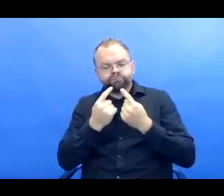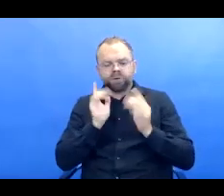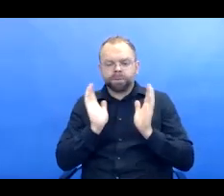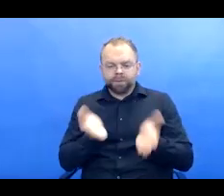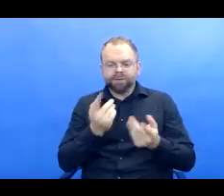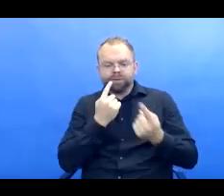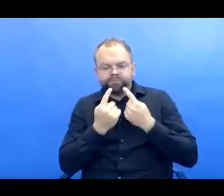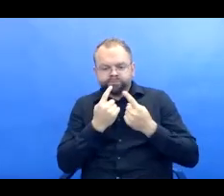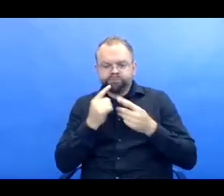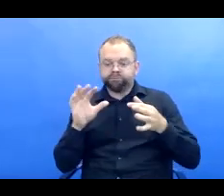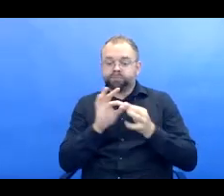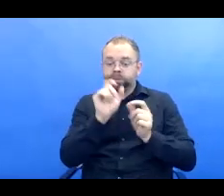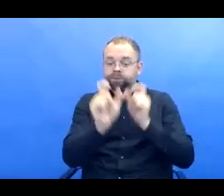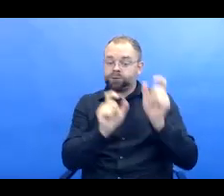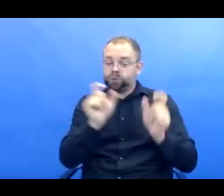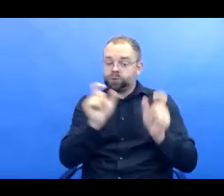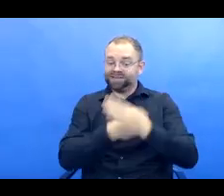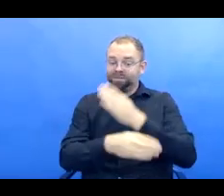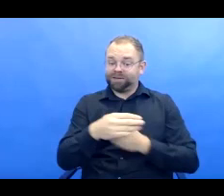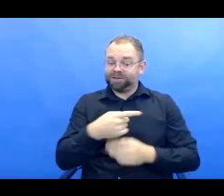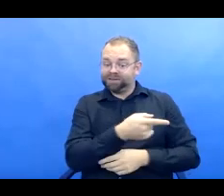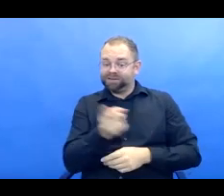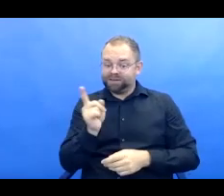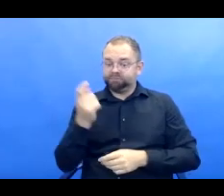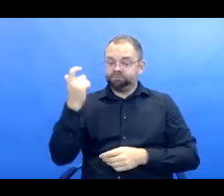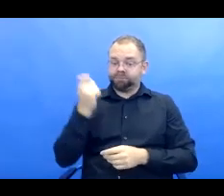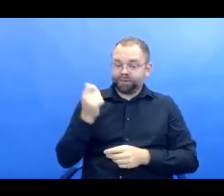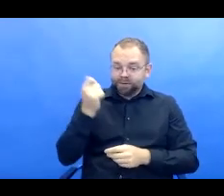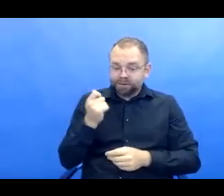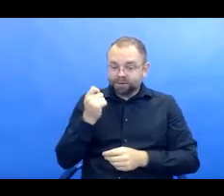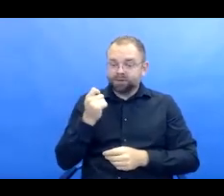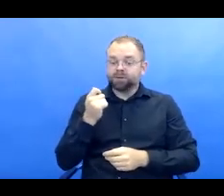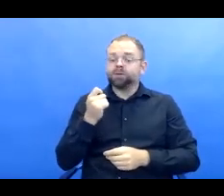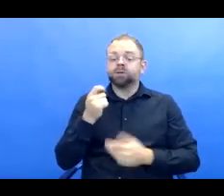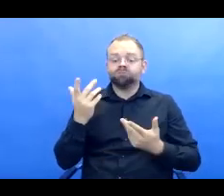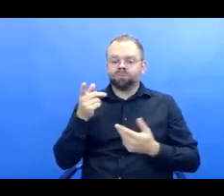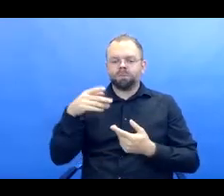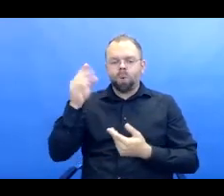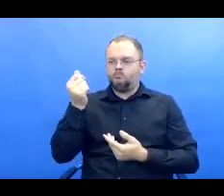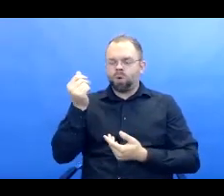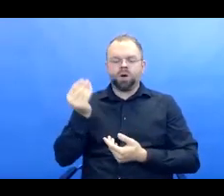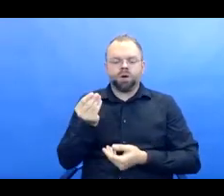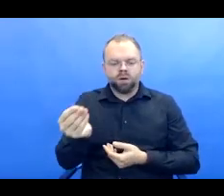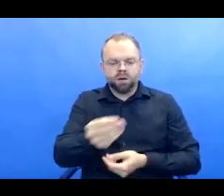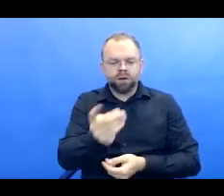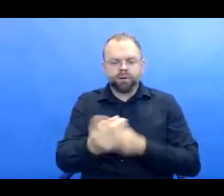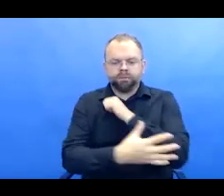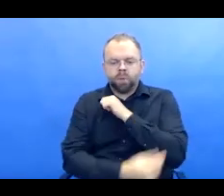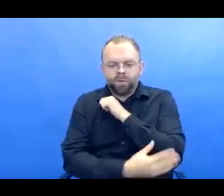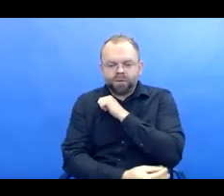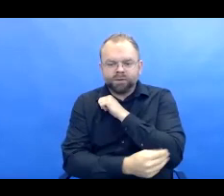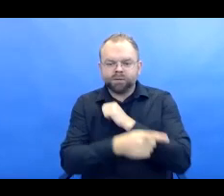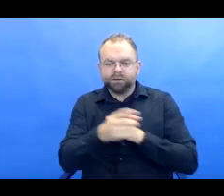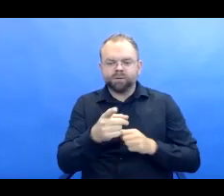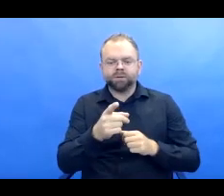During the period of the pandemic, we've seen bits and pieces and pockets of good practices across